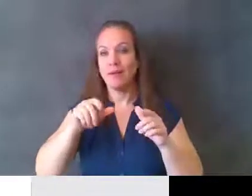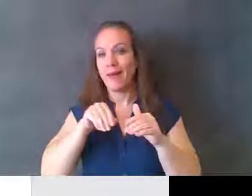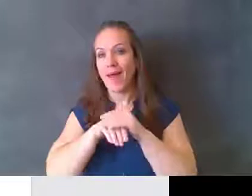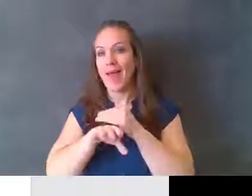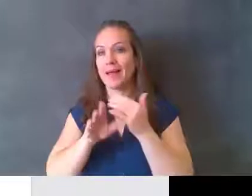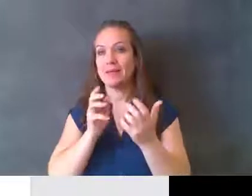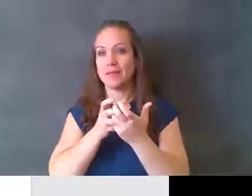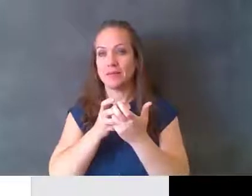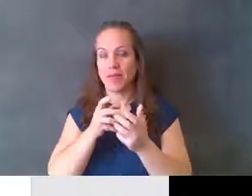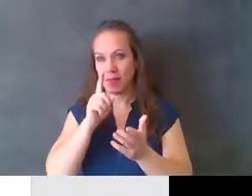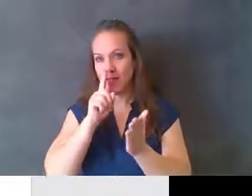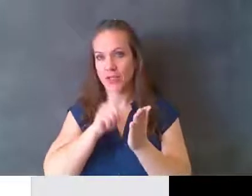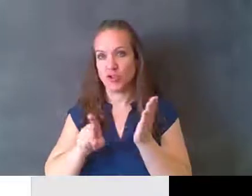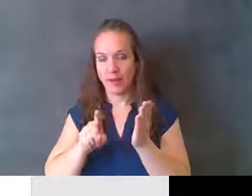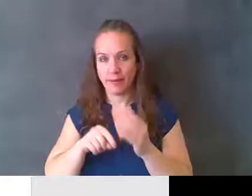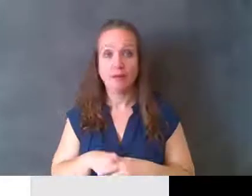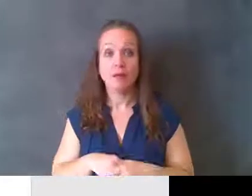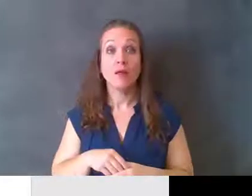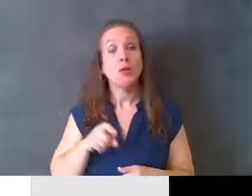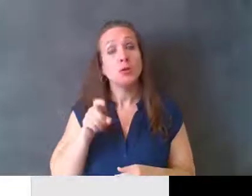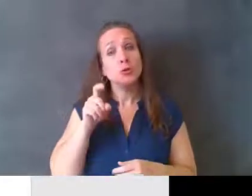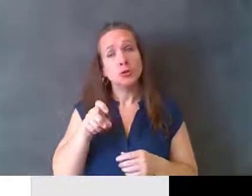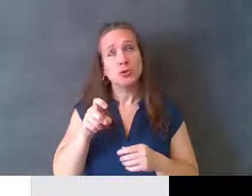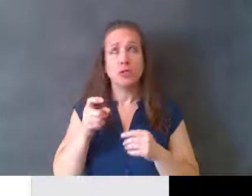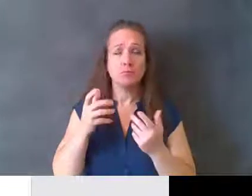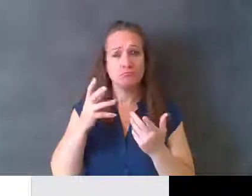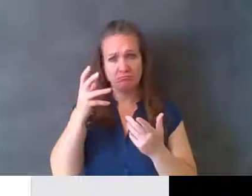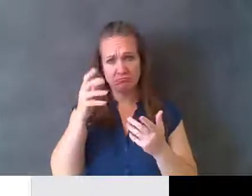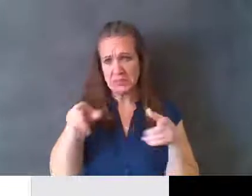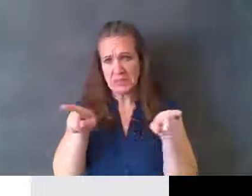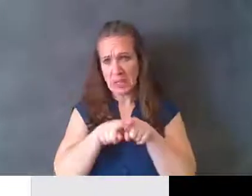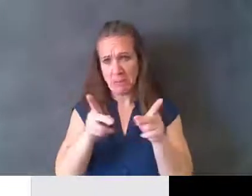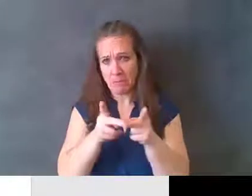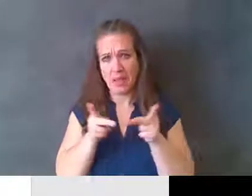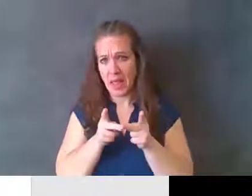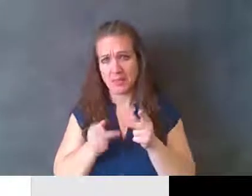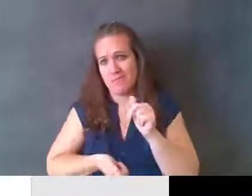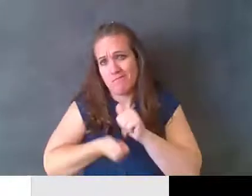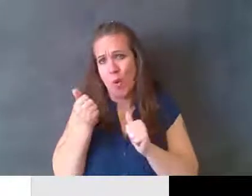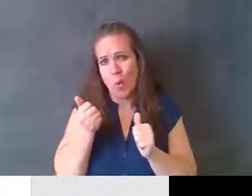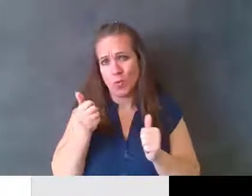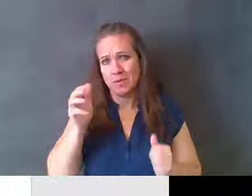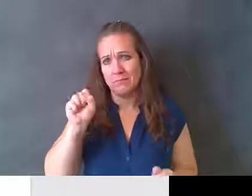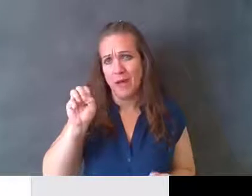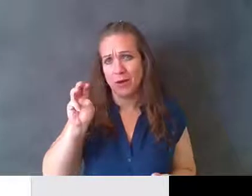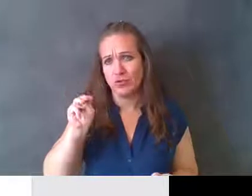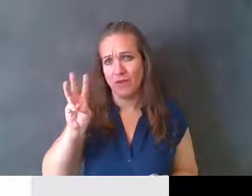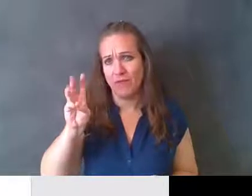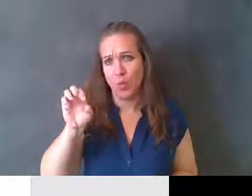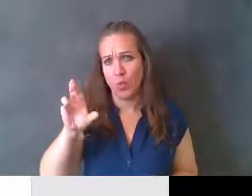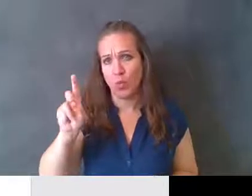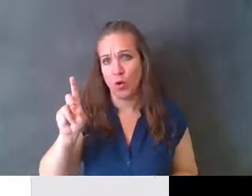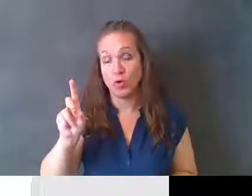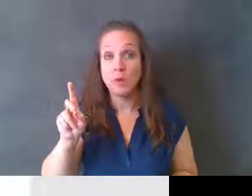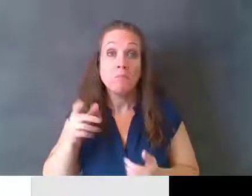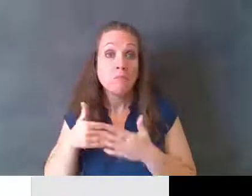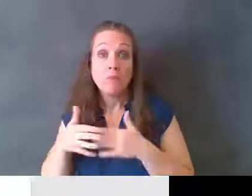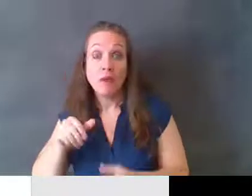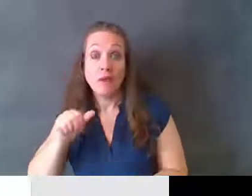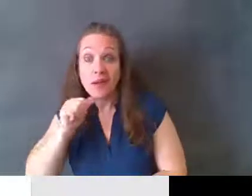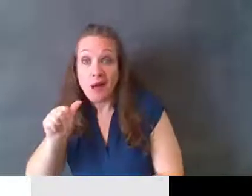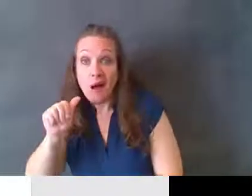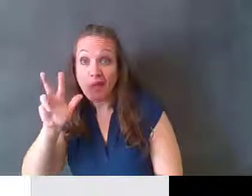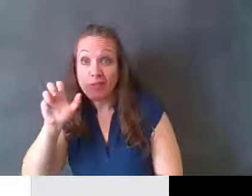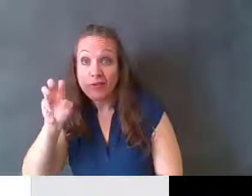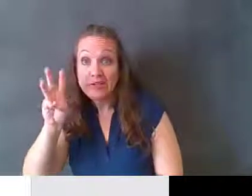And this should be consistent in most versions of Microsoft. So if you're in not in 365, this might work for